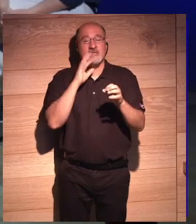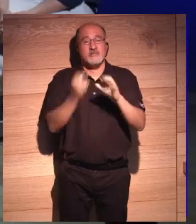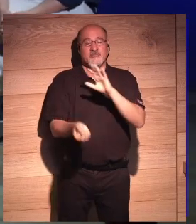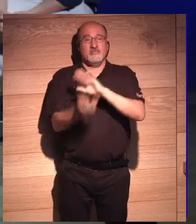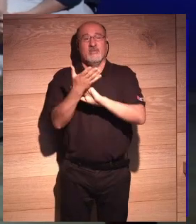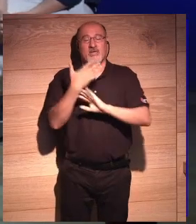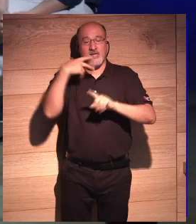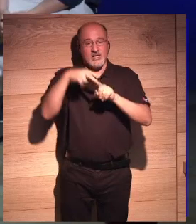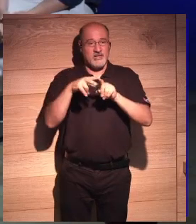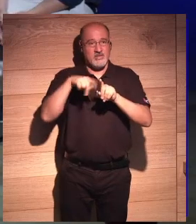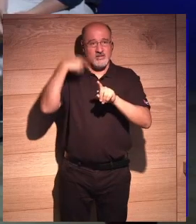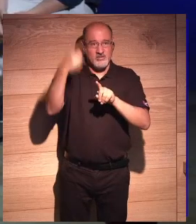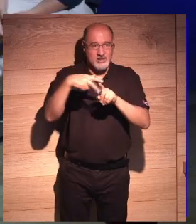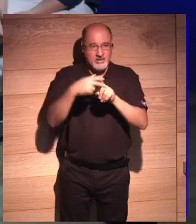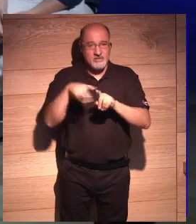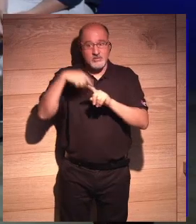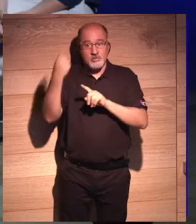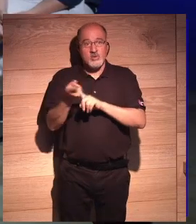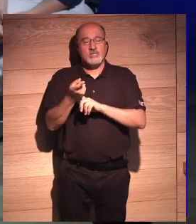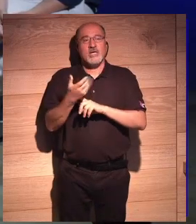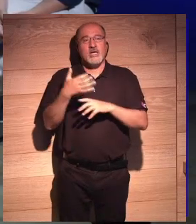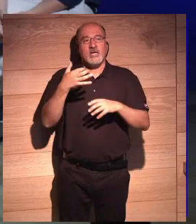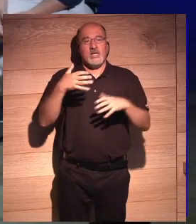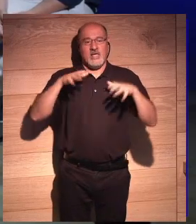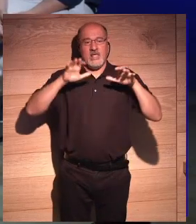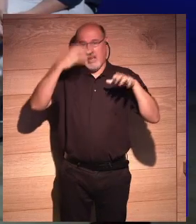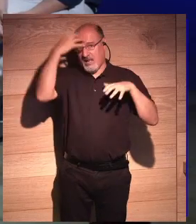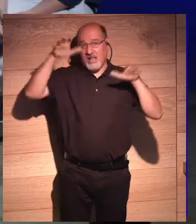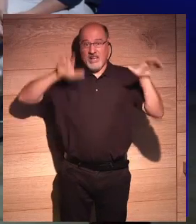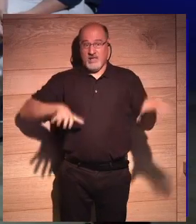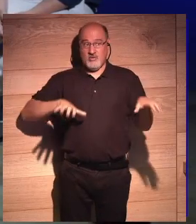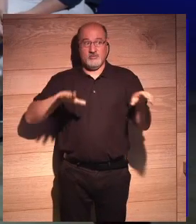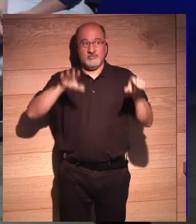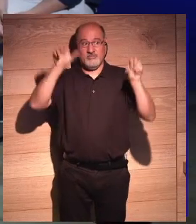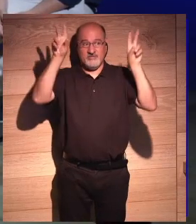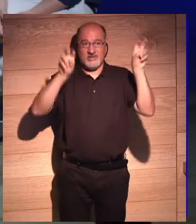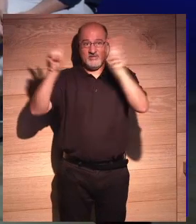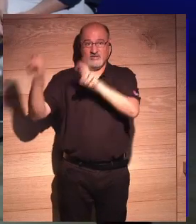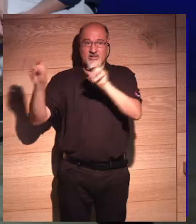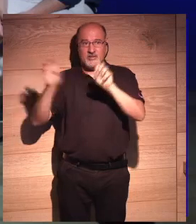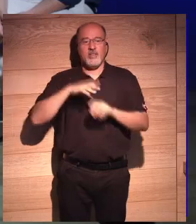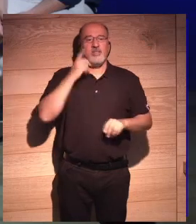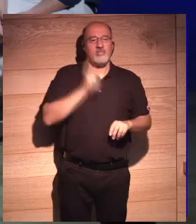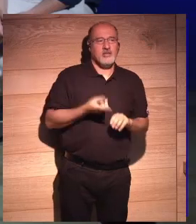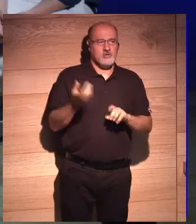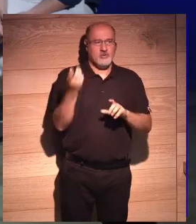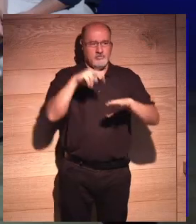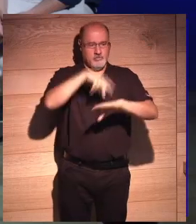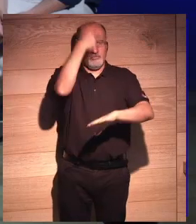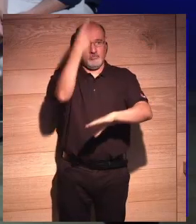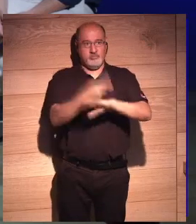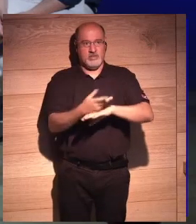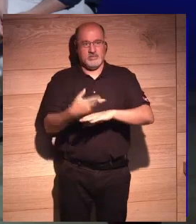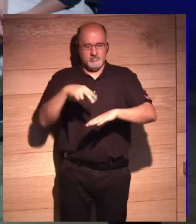One was done, where they used this tool that they've used in Lion King, and it is to preview, and it's really cool. You see the